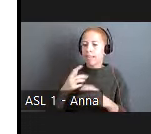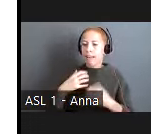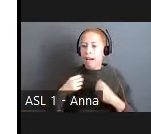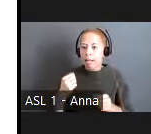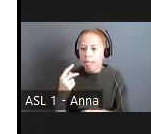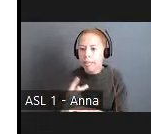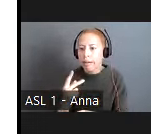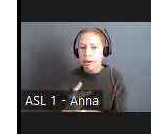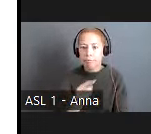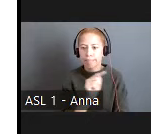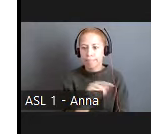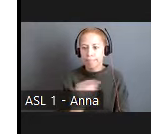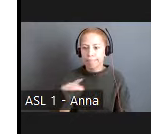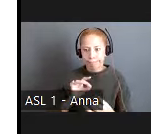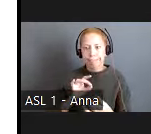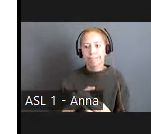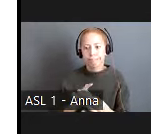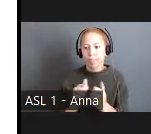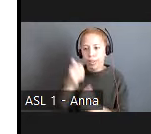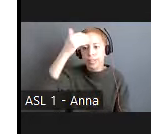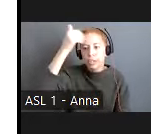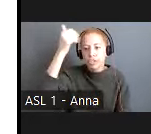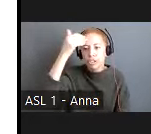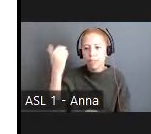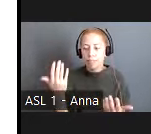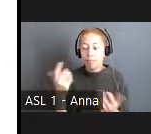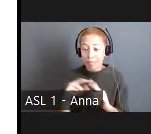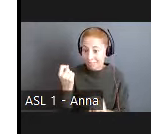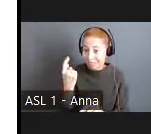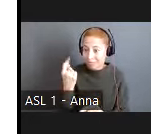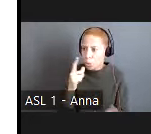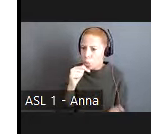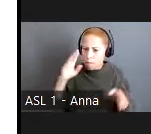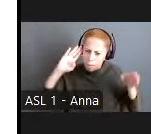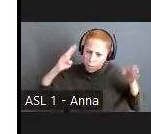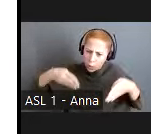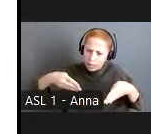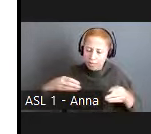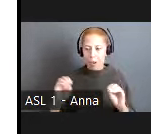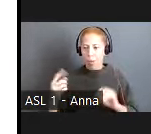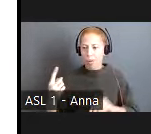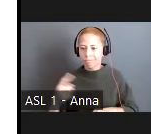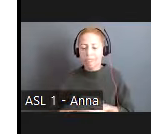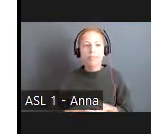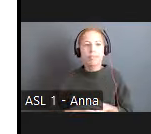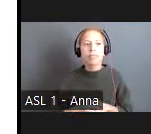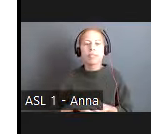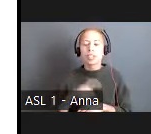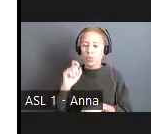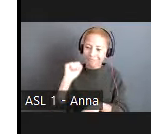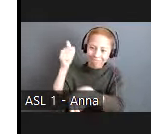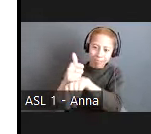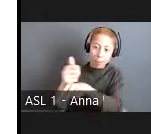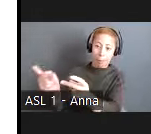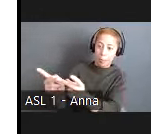without including a conversation about dementia, but nobody is focused on it. So a recommendation of developing a dementia secretariat that